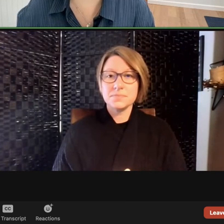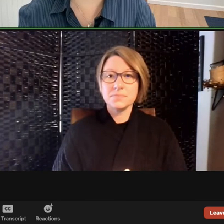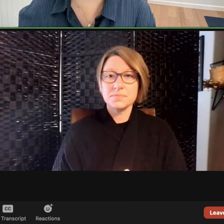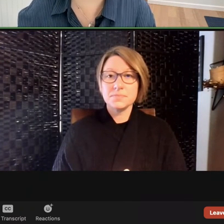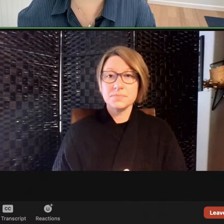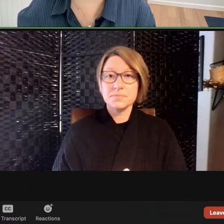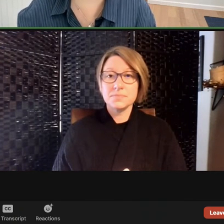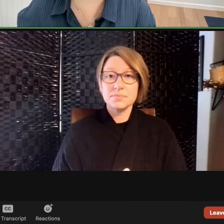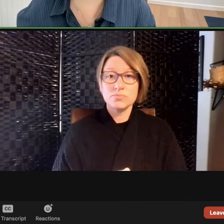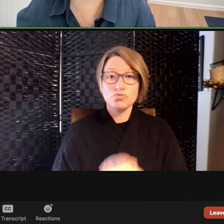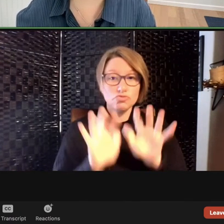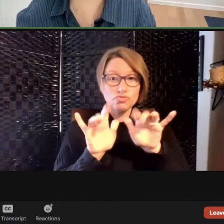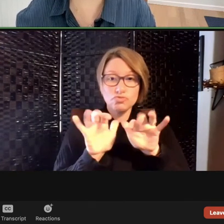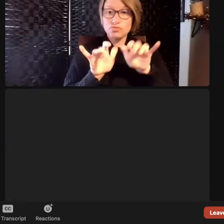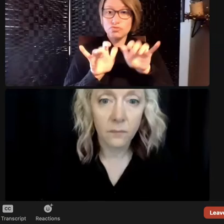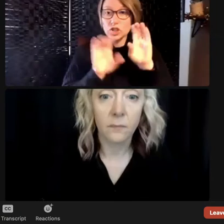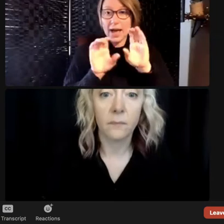Pop them into that chat.